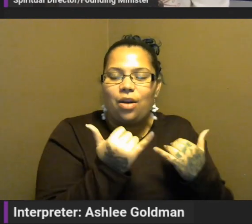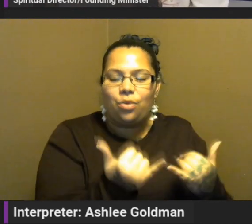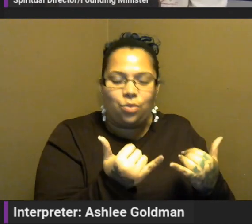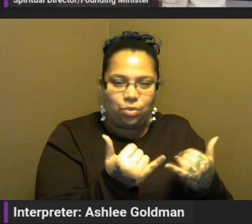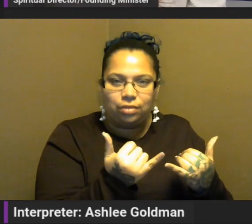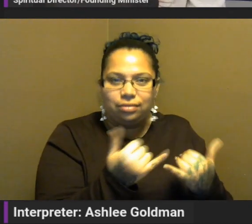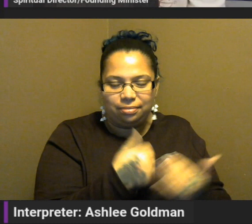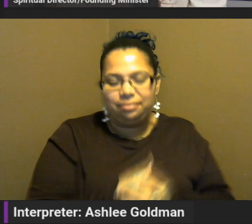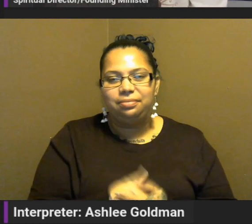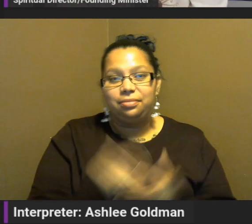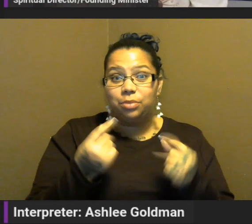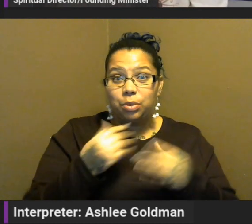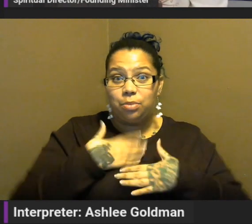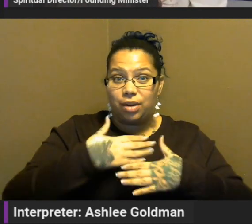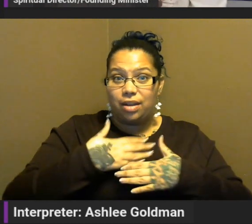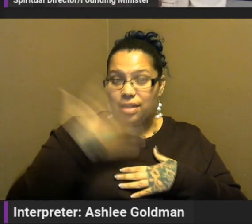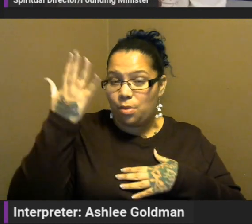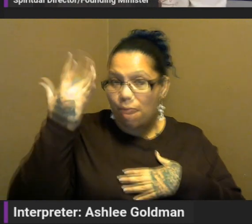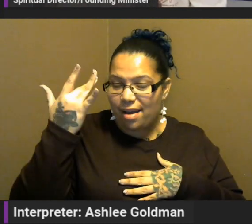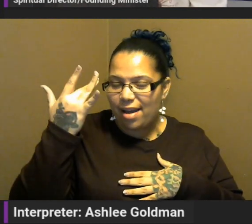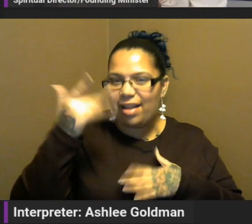And so we breathe because the law says yes